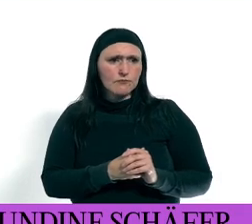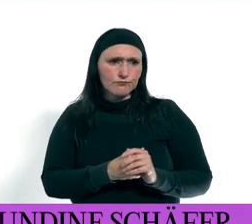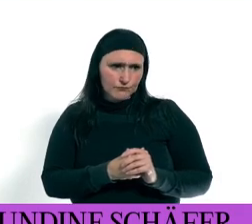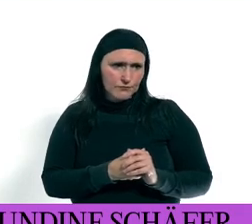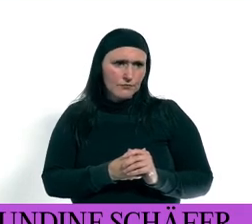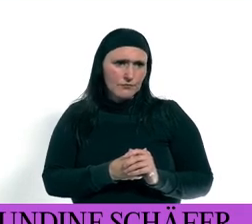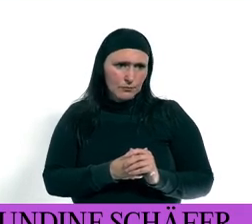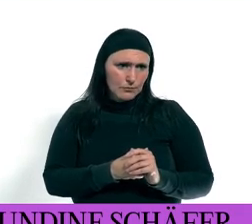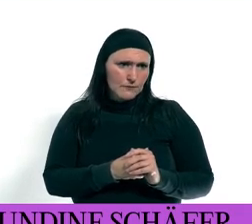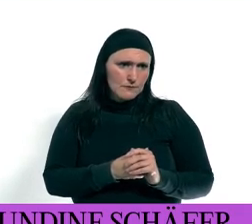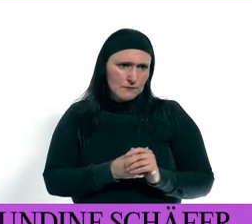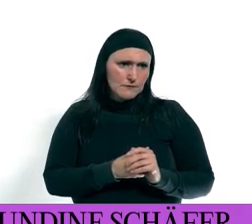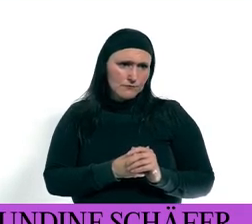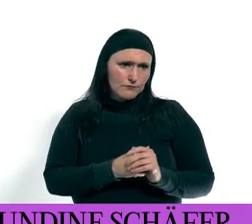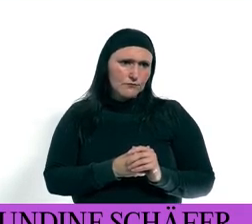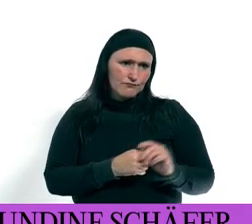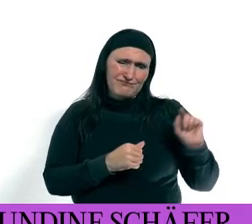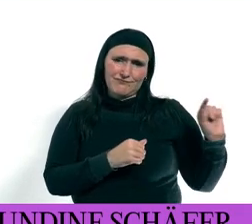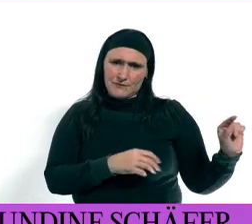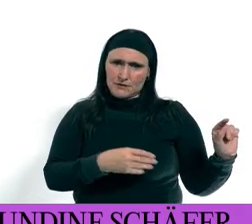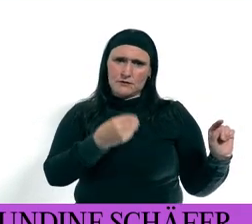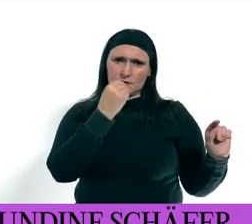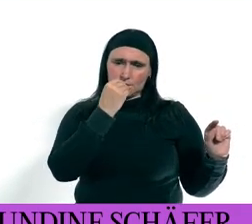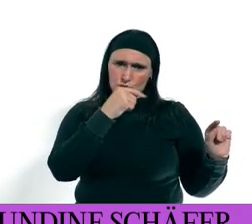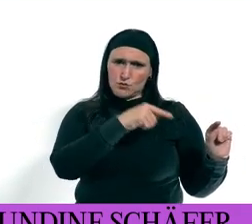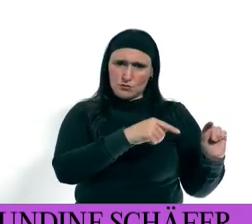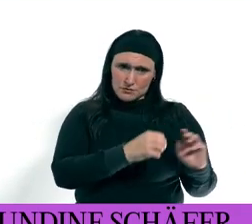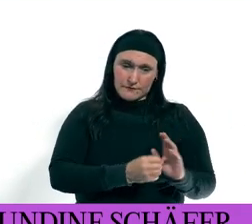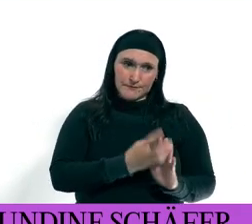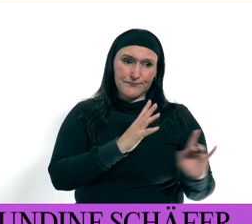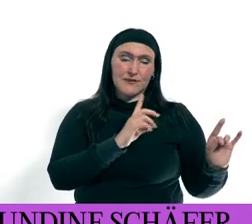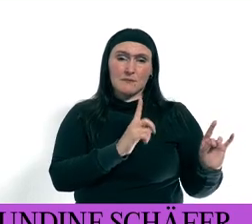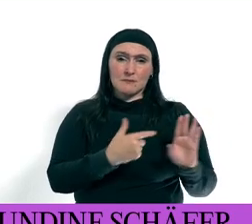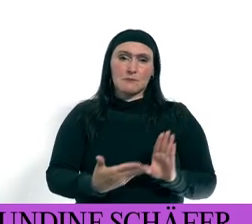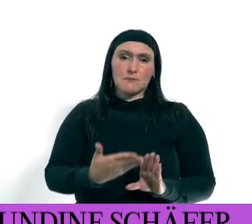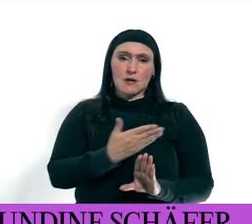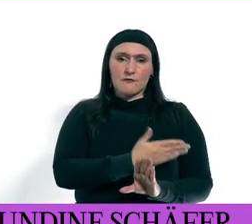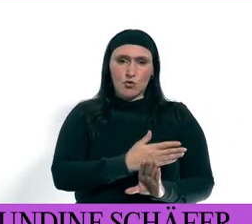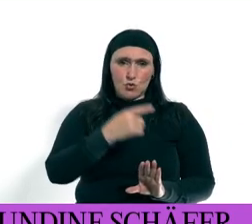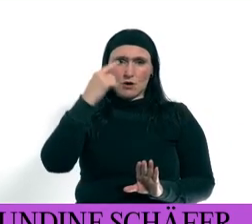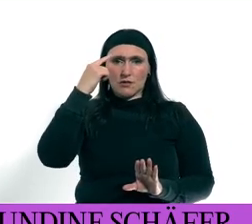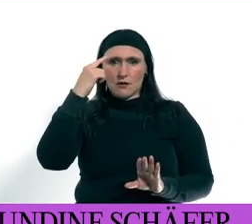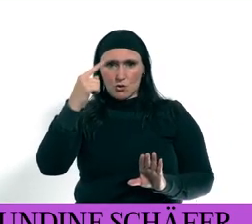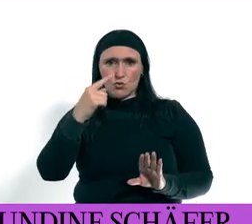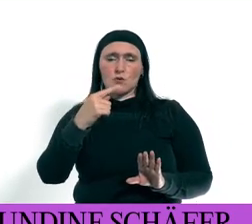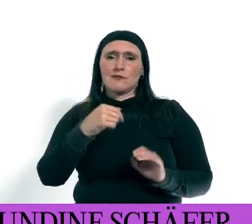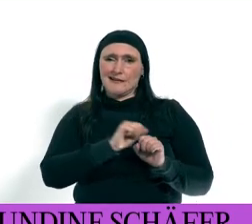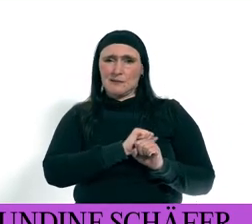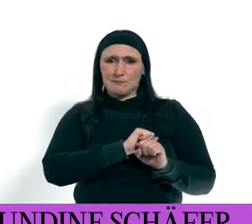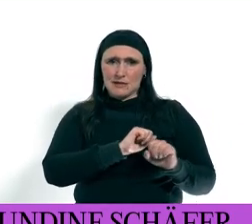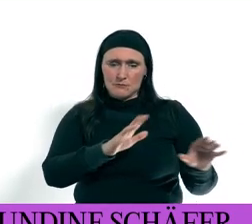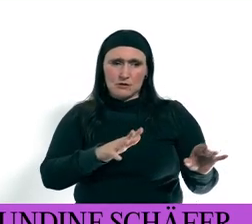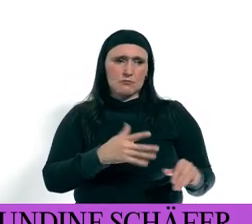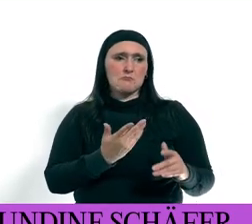and at the beginning, actually in March, when we knew that we were going through this thing, before that no one